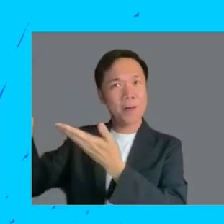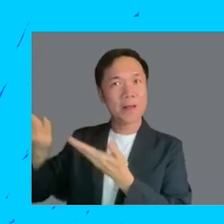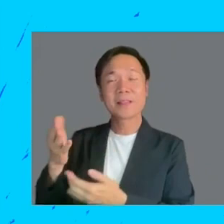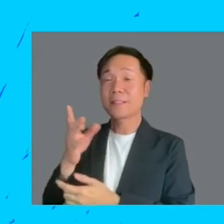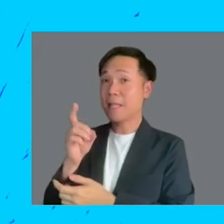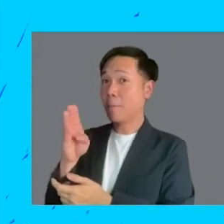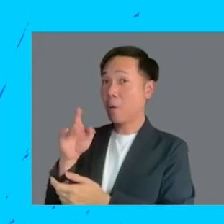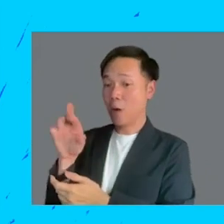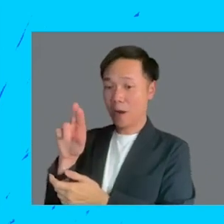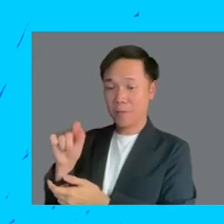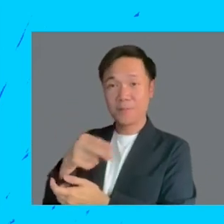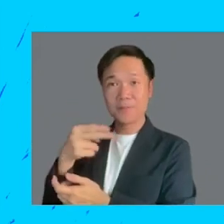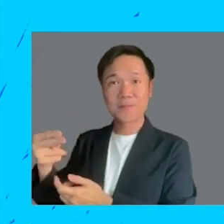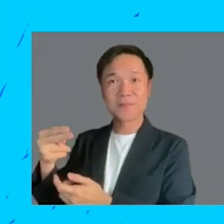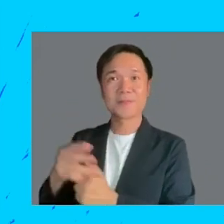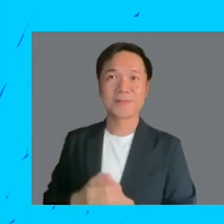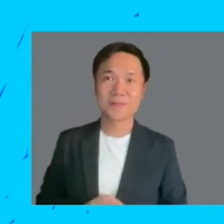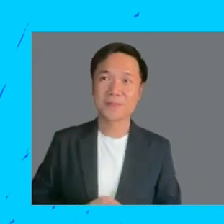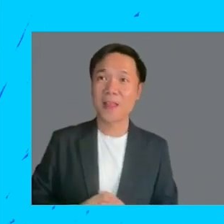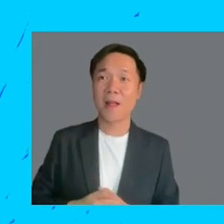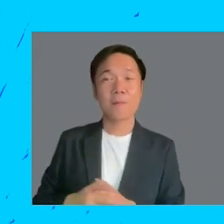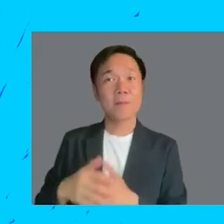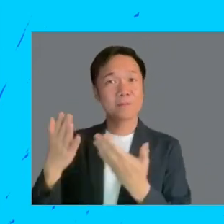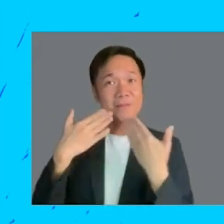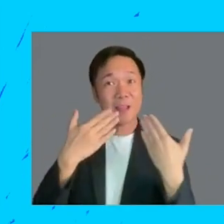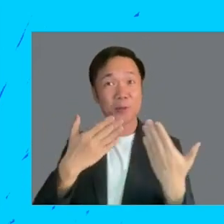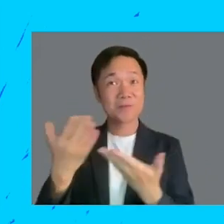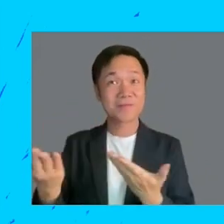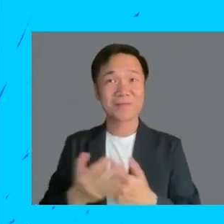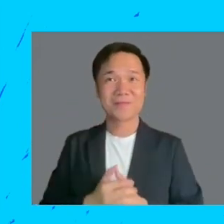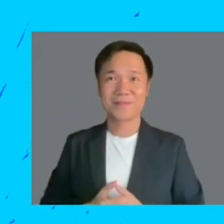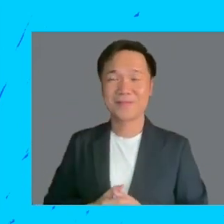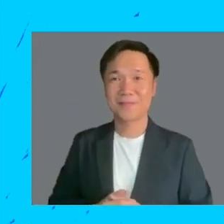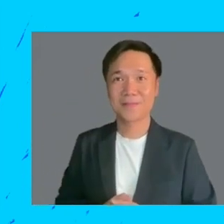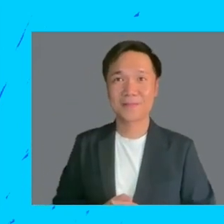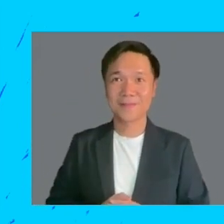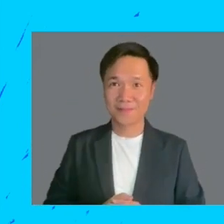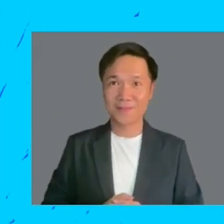today. Deborah, I invite you to introduce yourself.